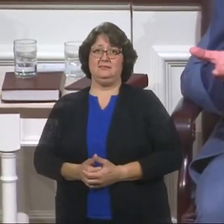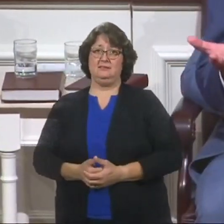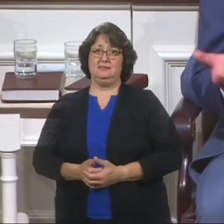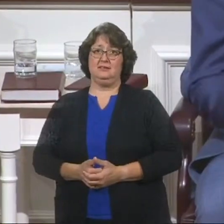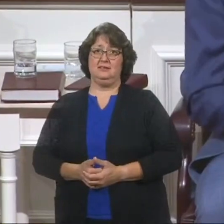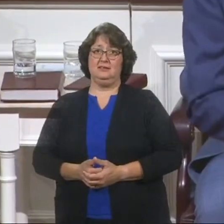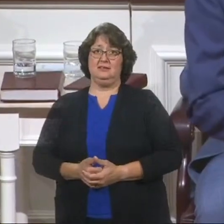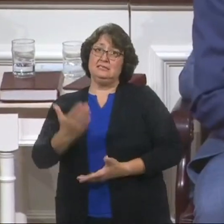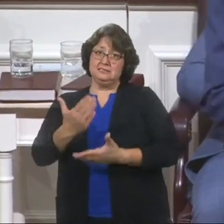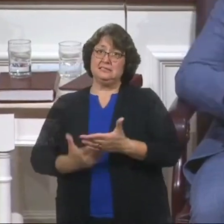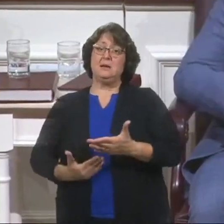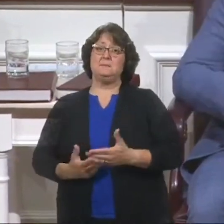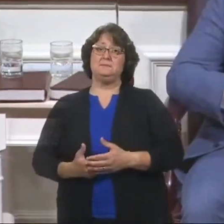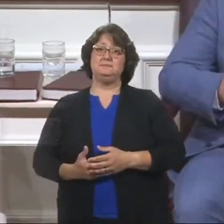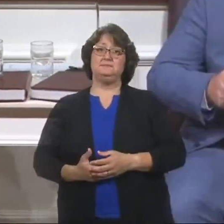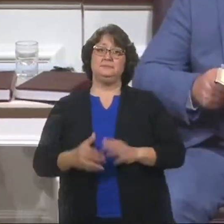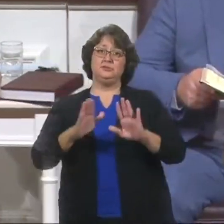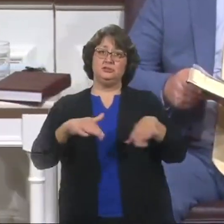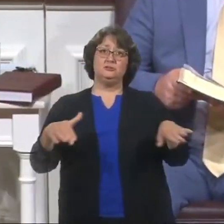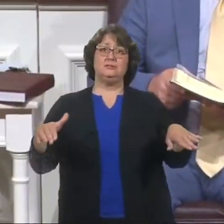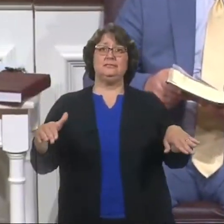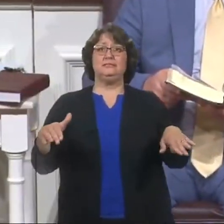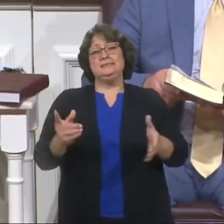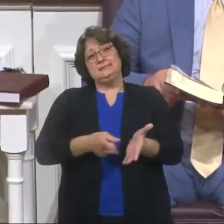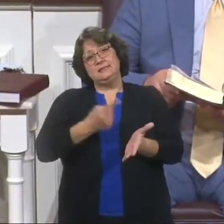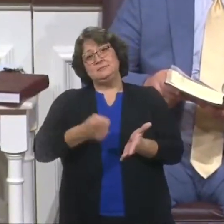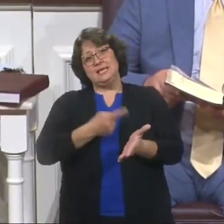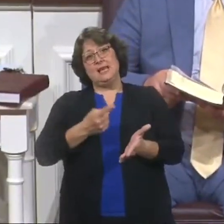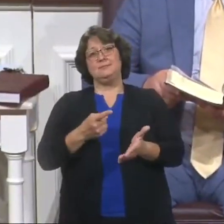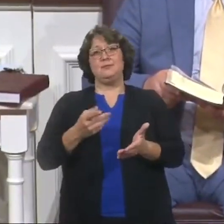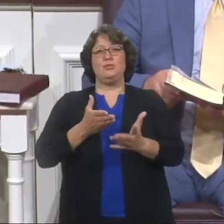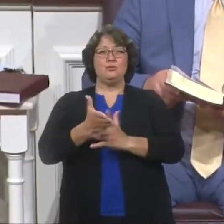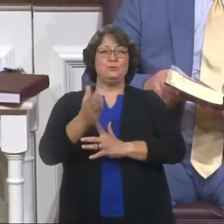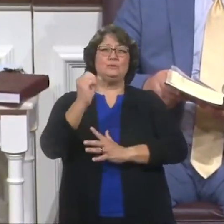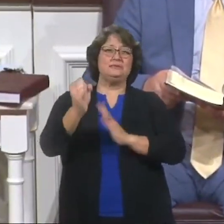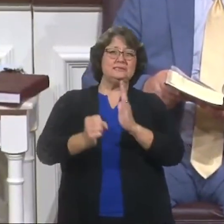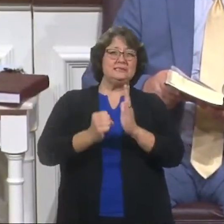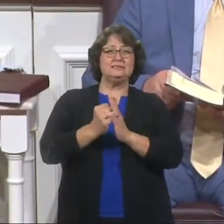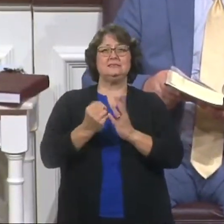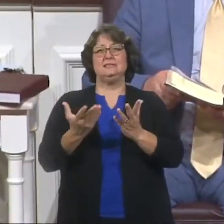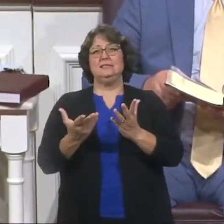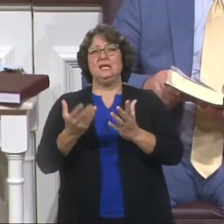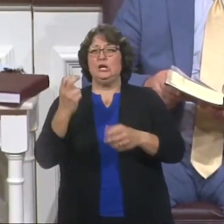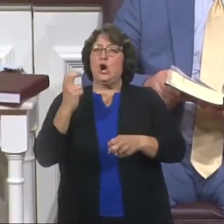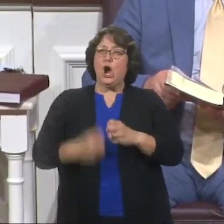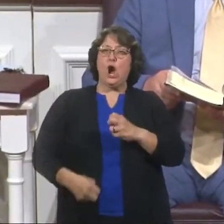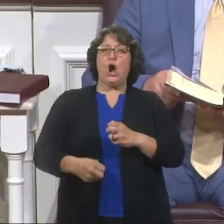You got some of them that from time to time they go through seasons where they just,